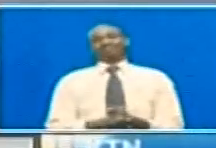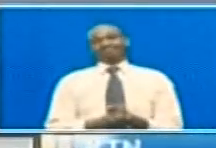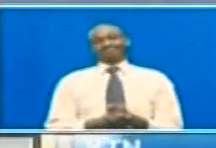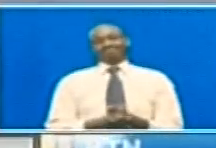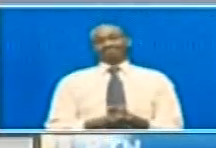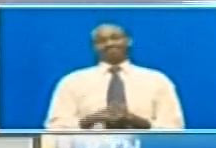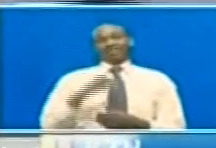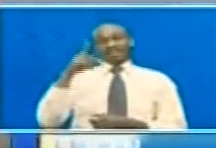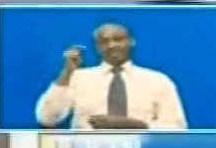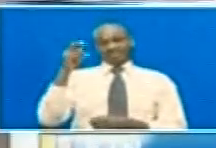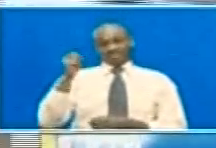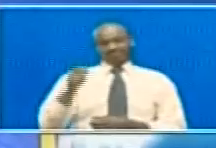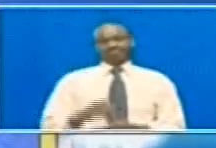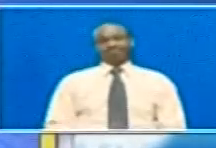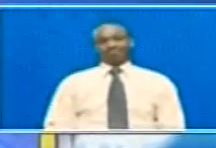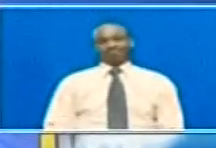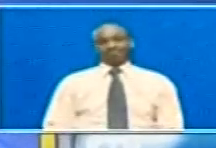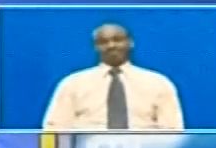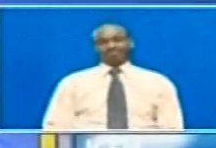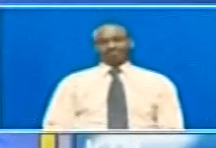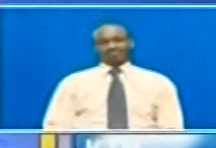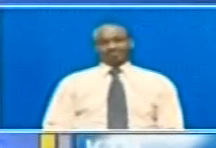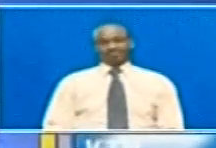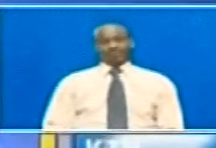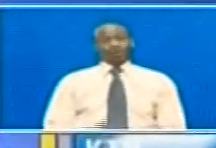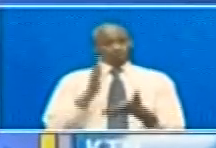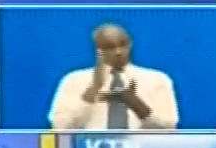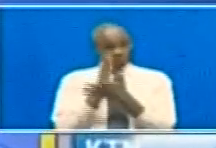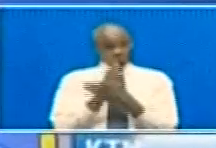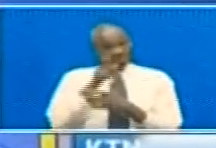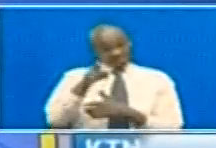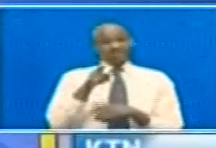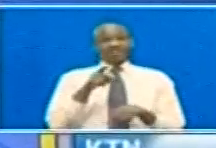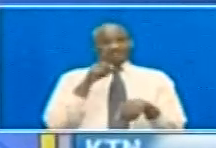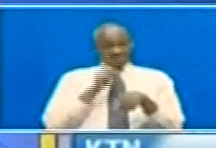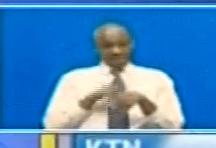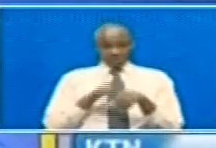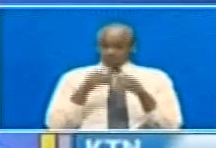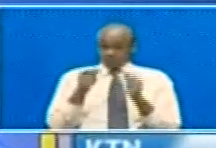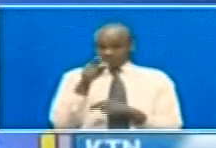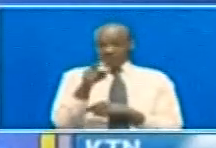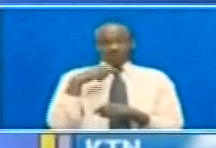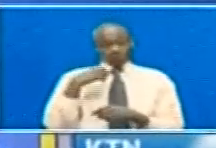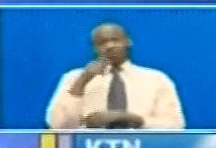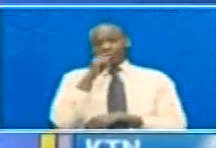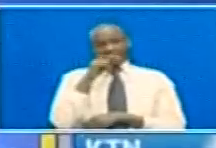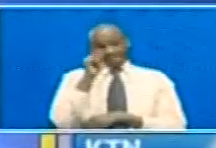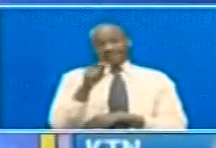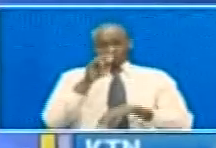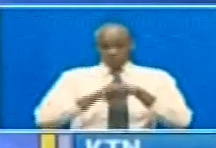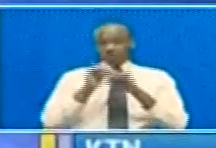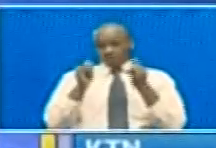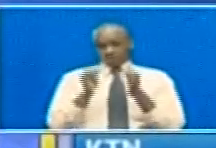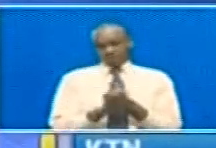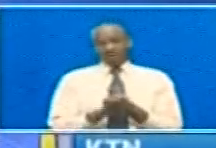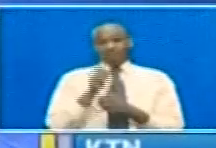Charles Gitonga, KTN. Well, indeed, the resumption of the flight frequencies to Tanzania is good news not only